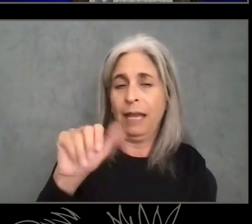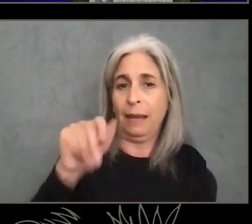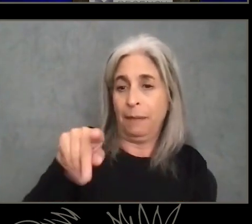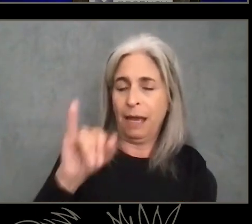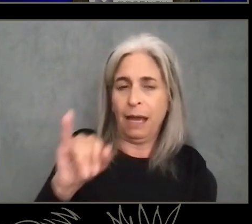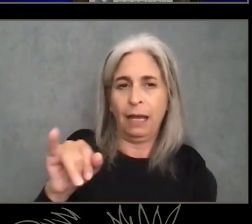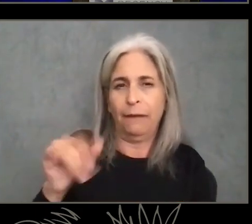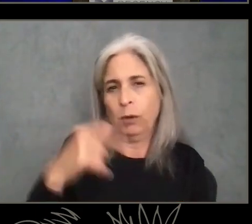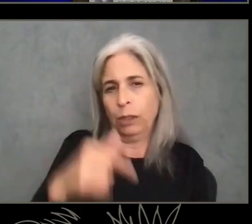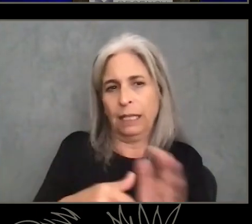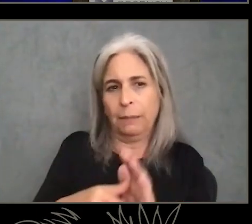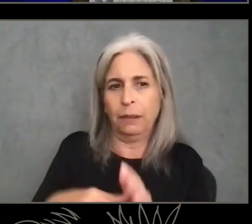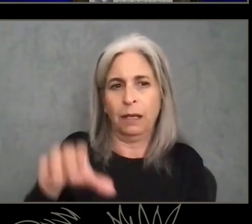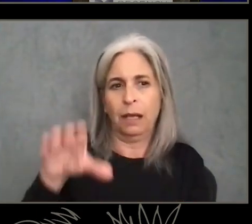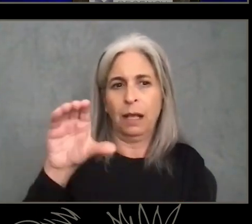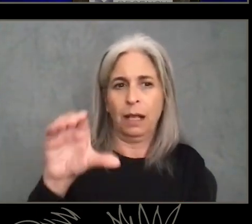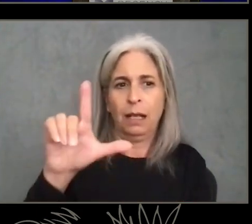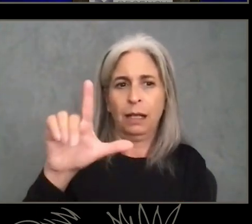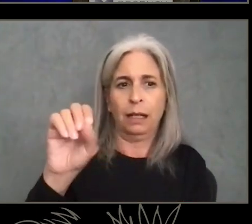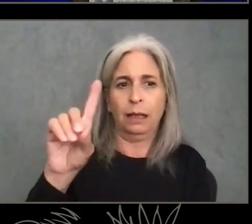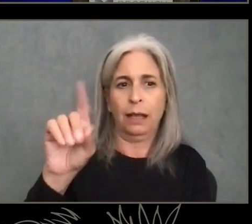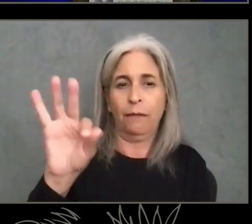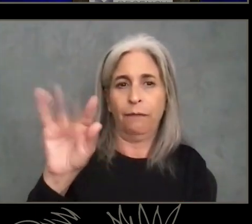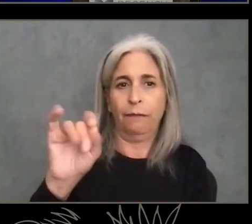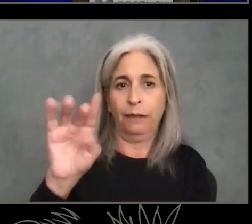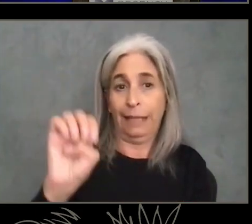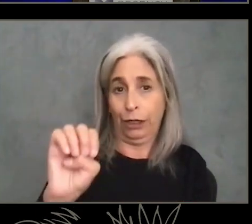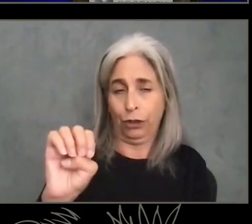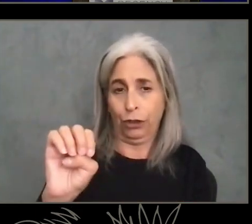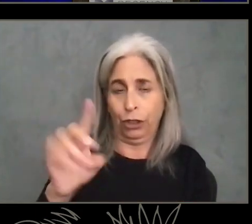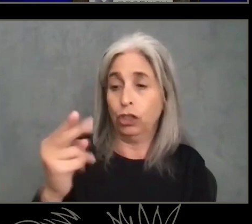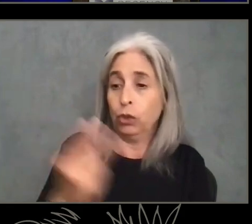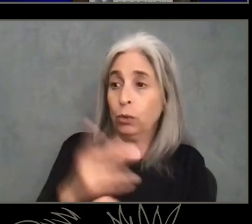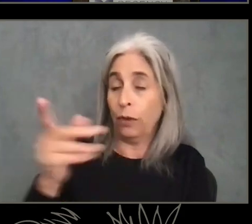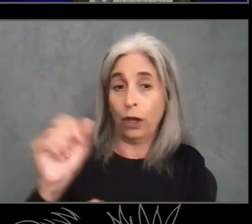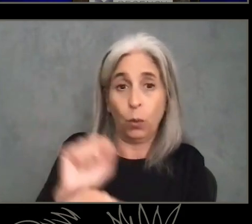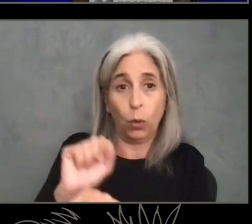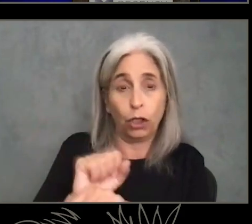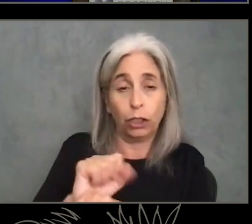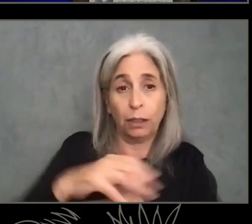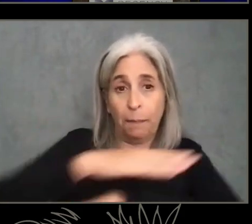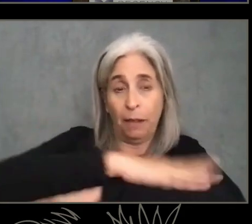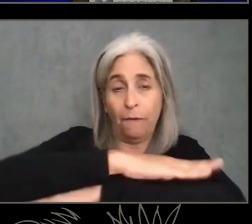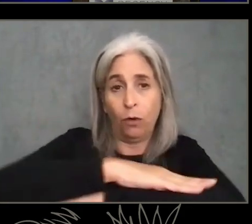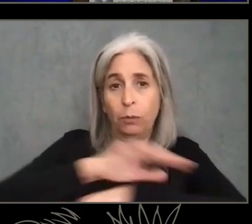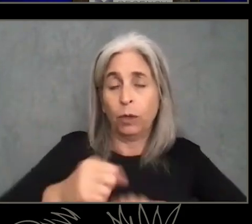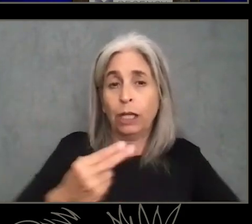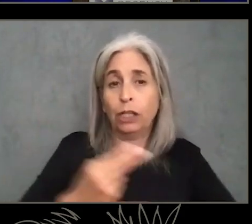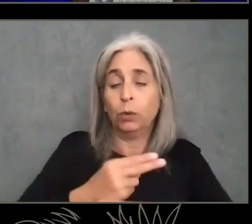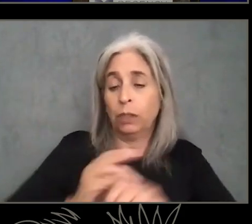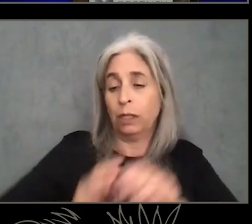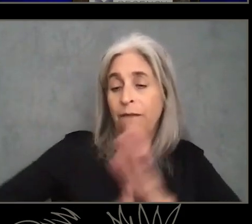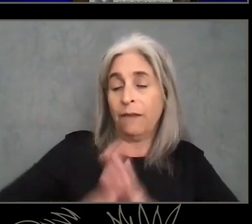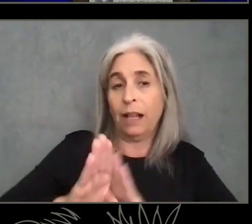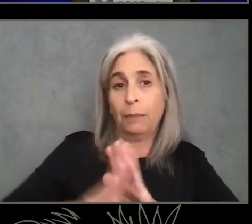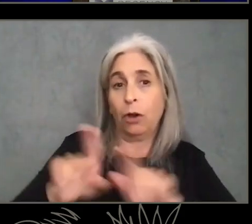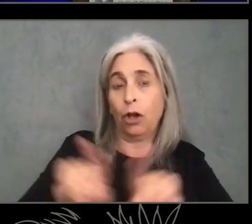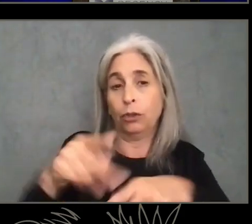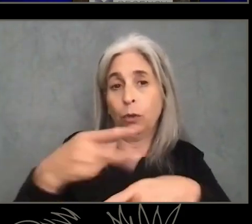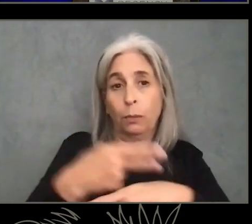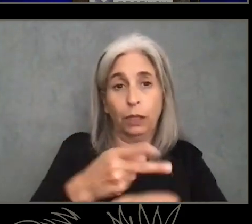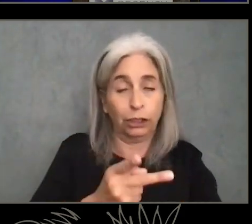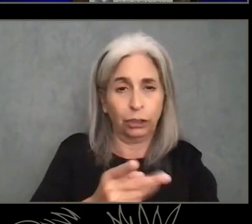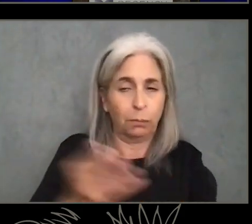was Cloudflare, where Cloudflare uses their workers platform that you can use in development and production.